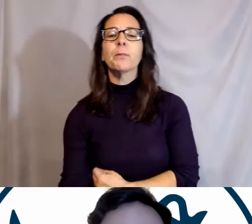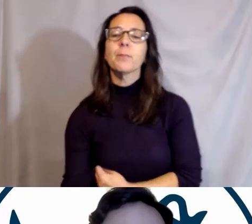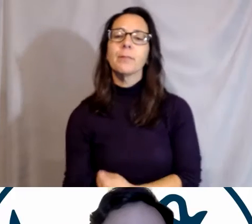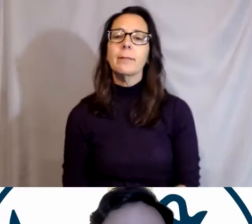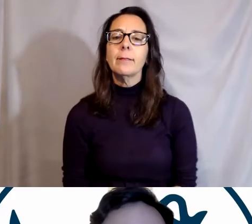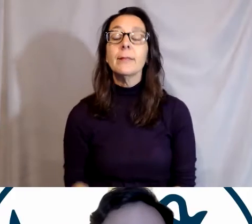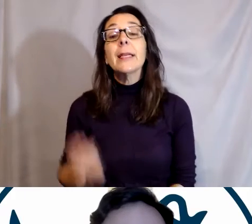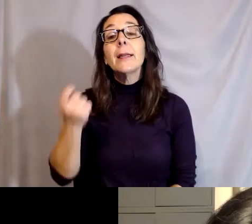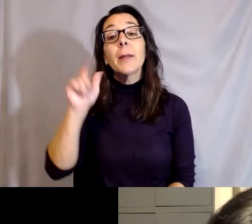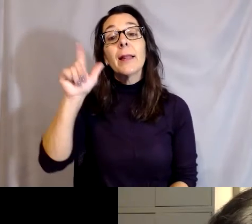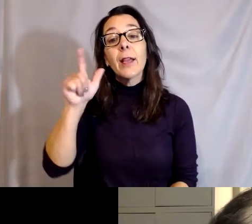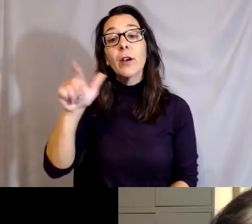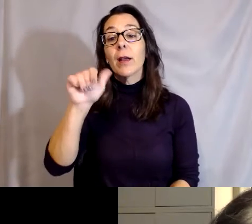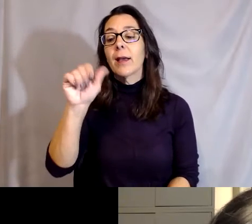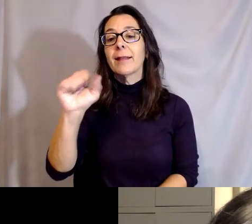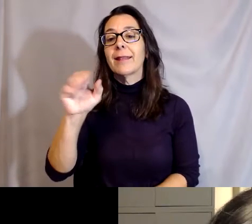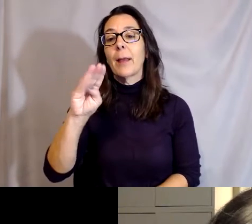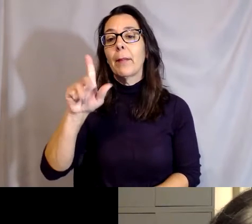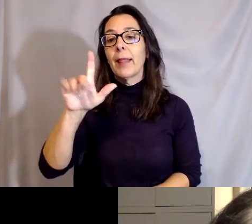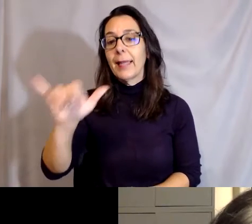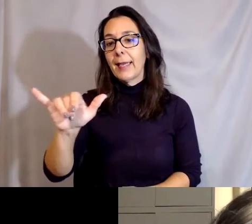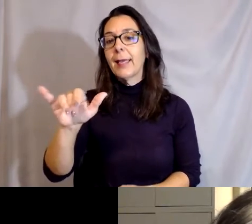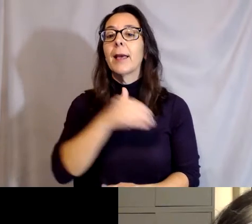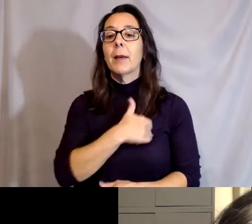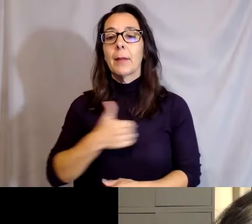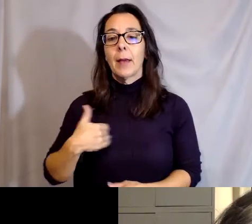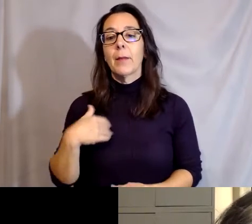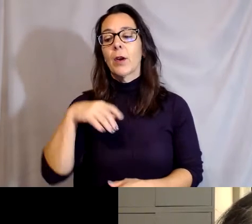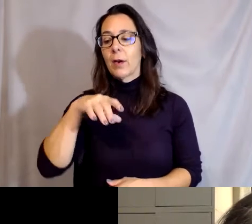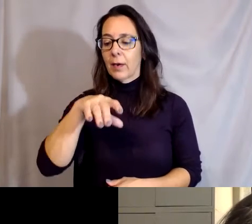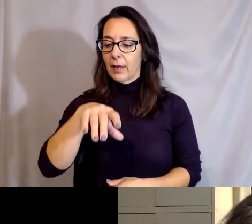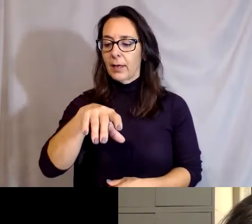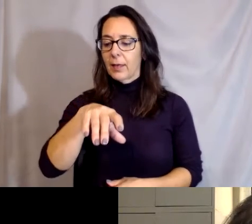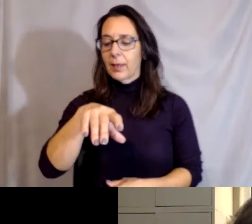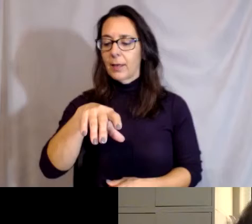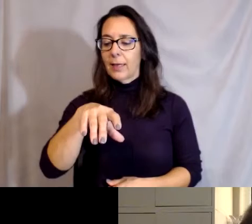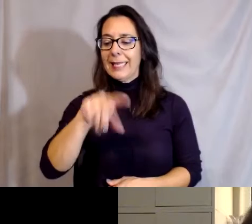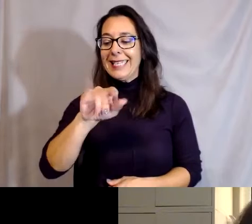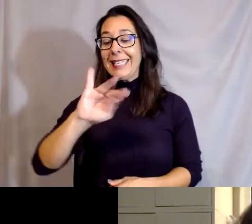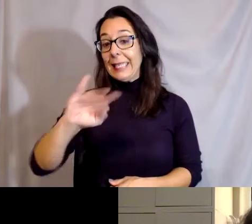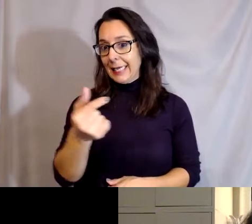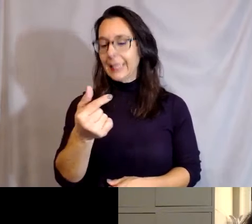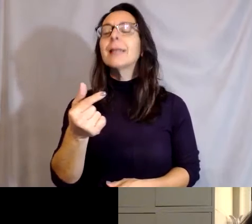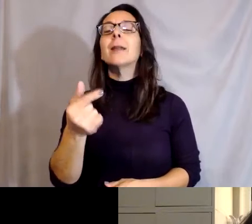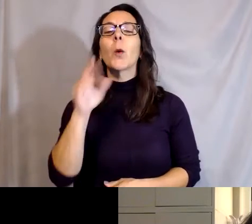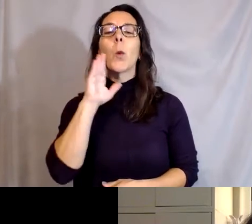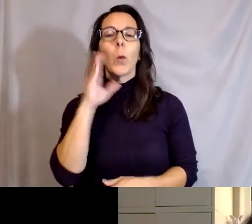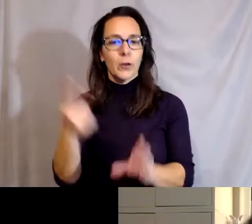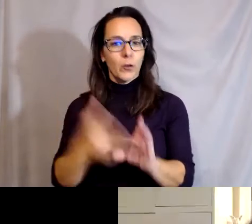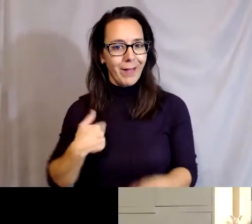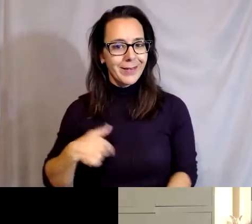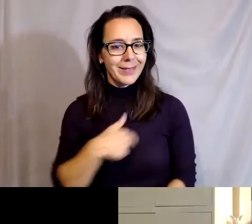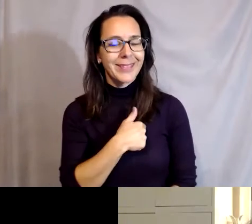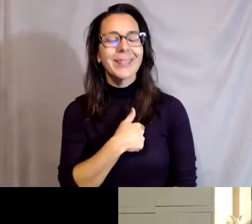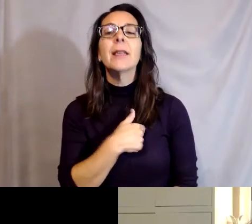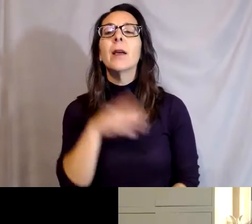have Assemblymember Ting. Phil Ting is going to be joining us. But until then, we're going to do a little bit of a panel discussion